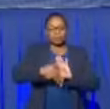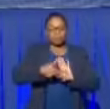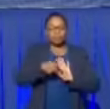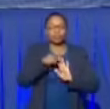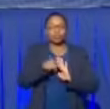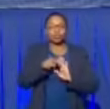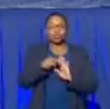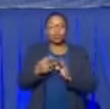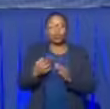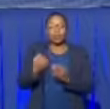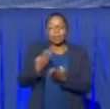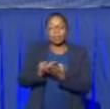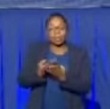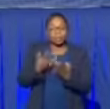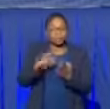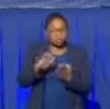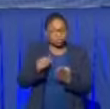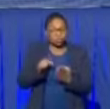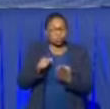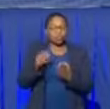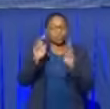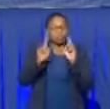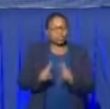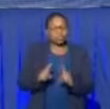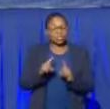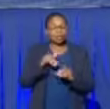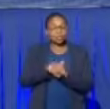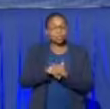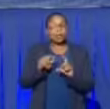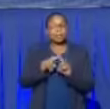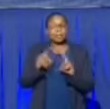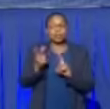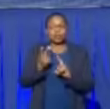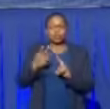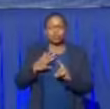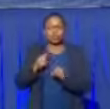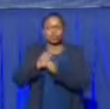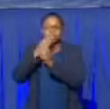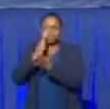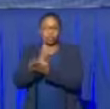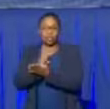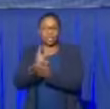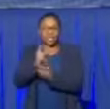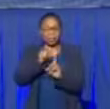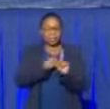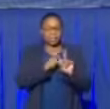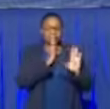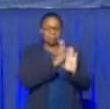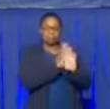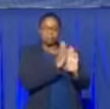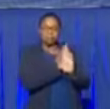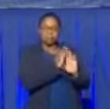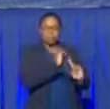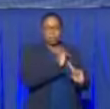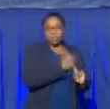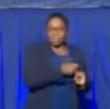but also to ensure the secrecy of the vote by delinking the vote from the